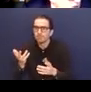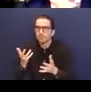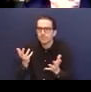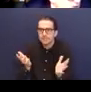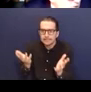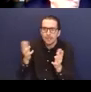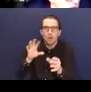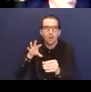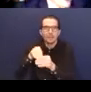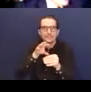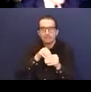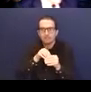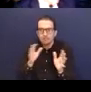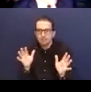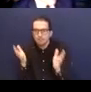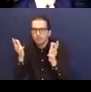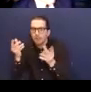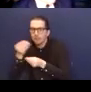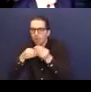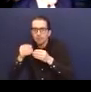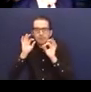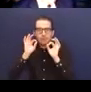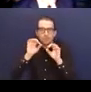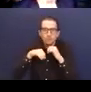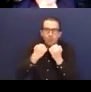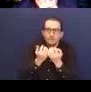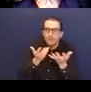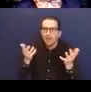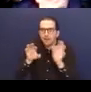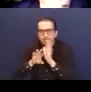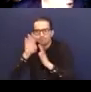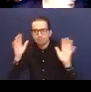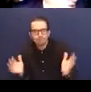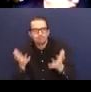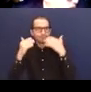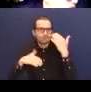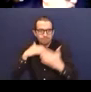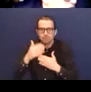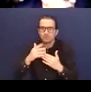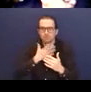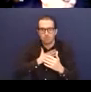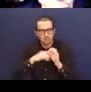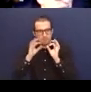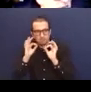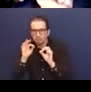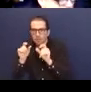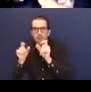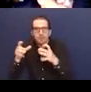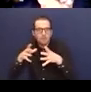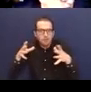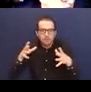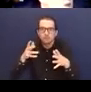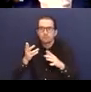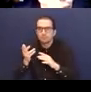measure disability through multidimensional sets of parameters rather than the all or nothing, are you disabled or not? And I think that's been shown